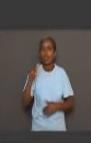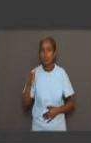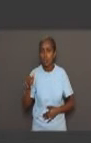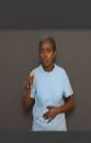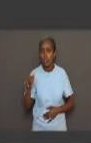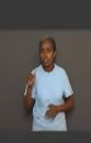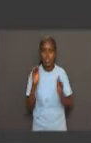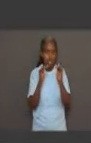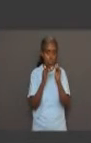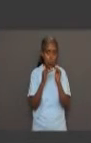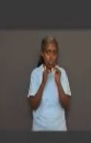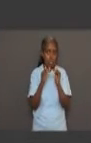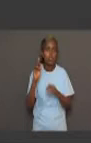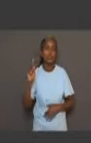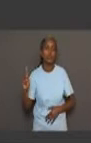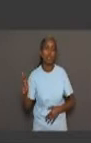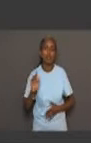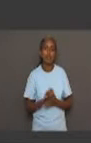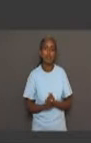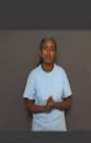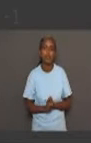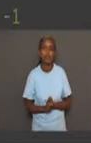y equals 1.